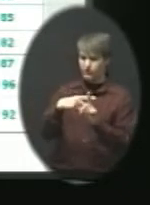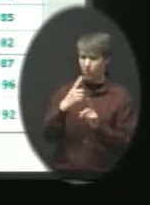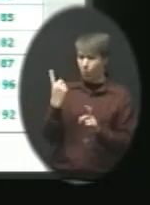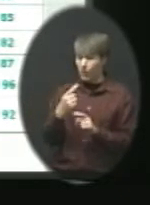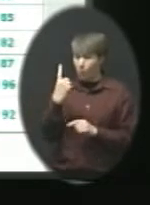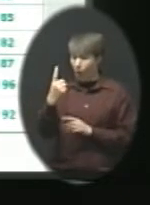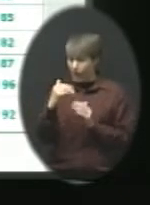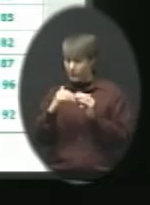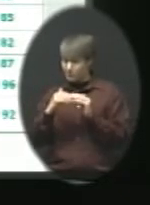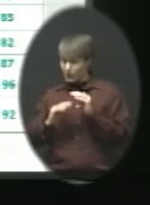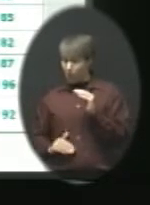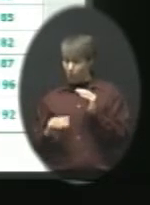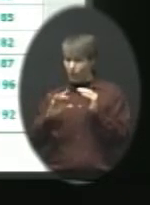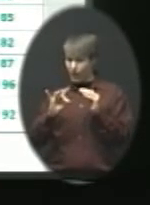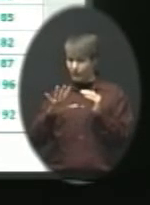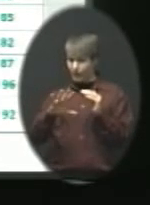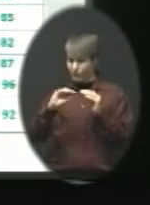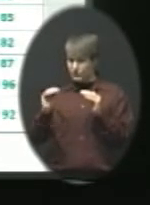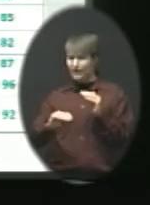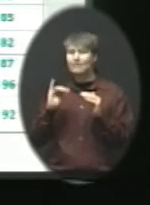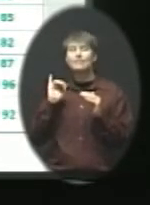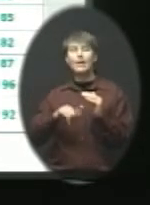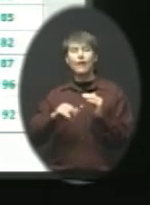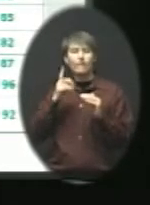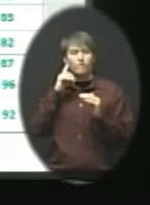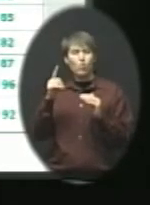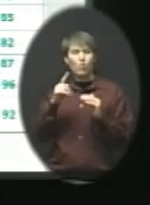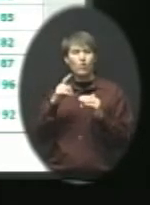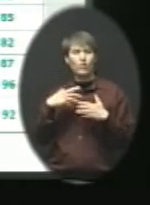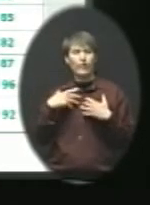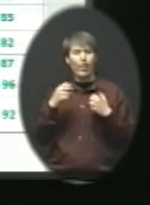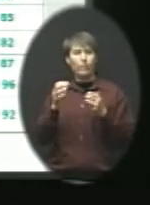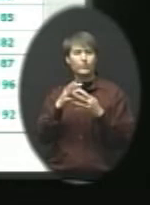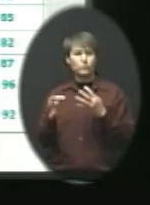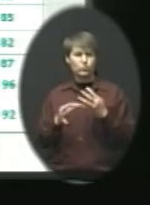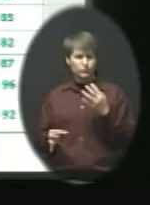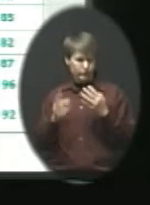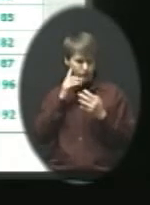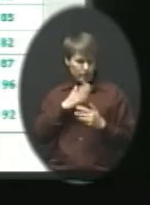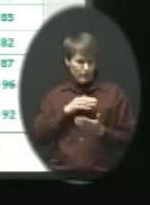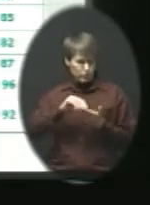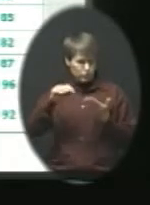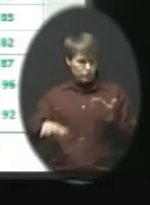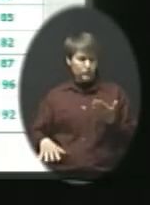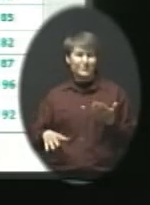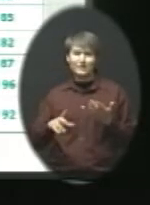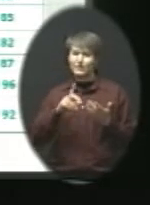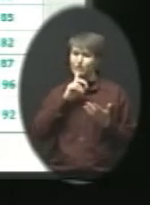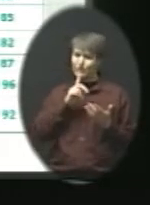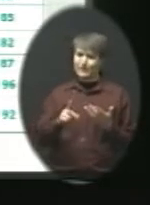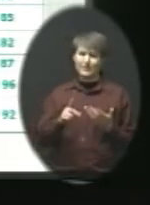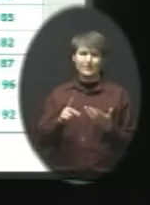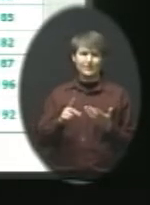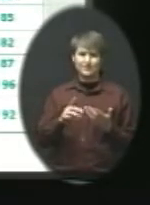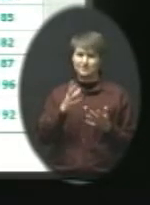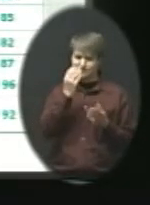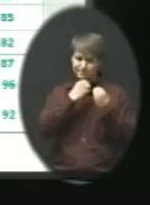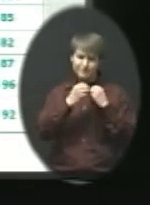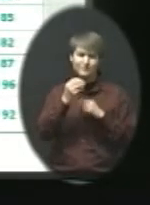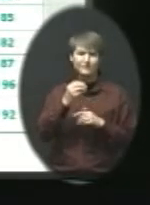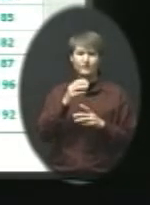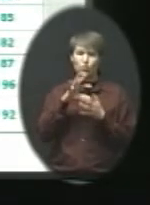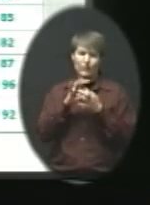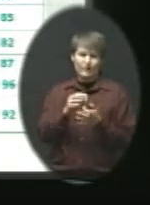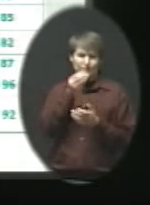below 85%, and that happens to be in the area of healthy choices for my student related to meals. But to have